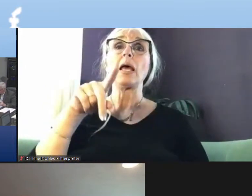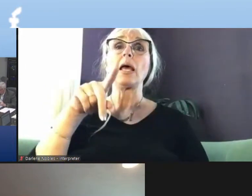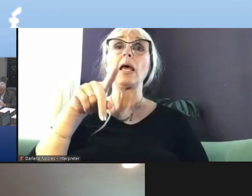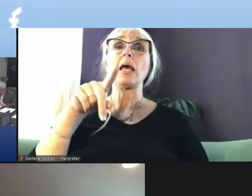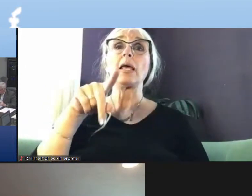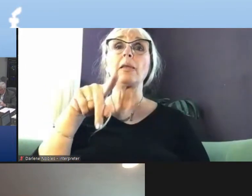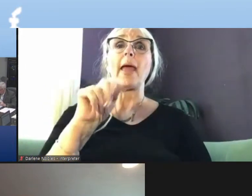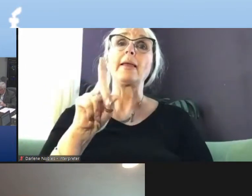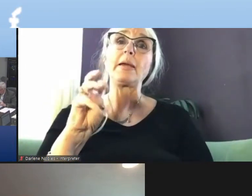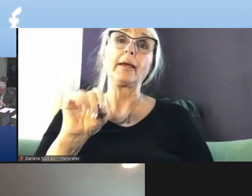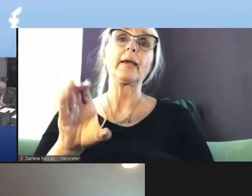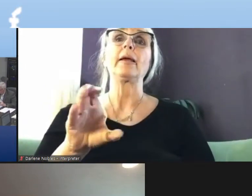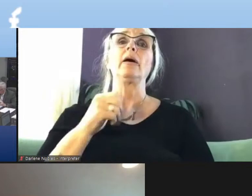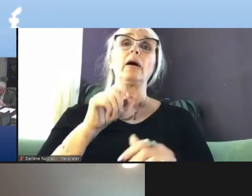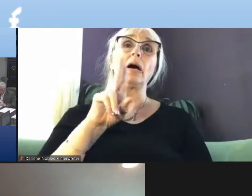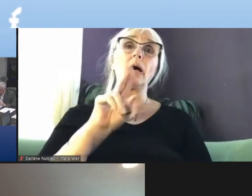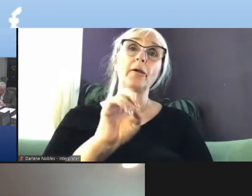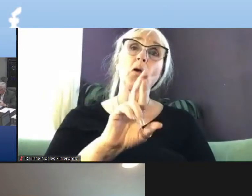historically